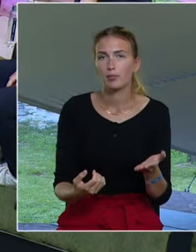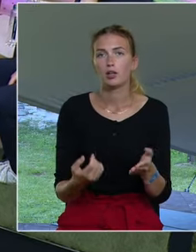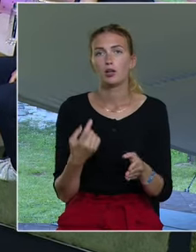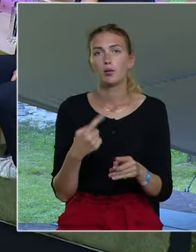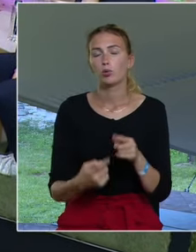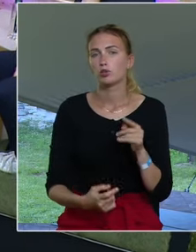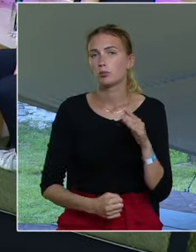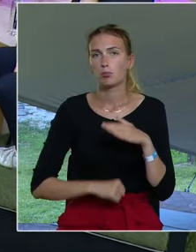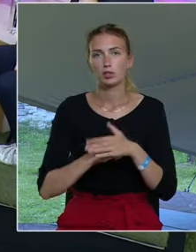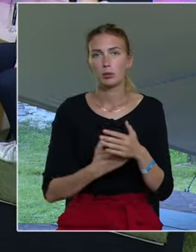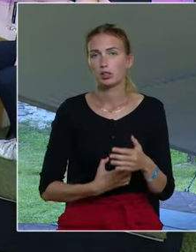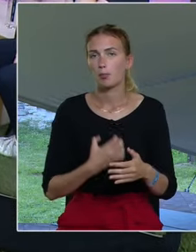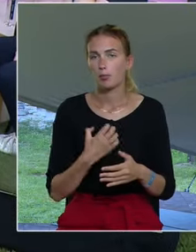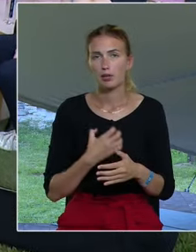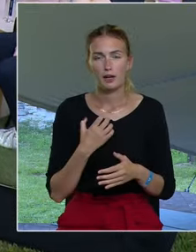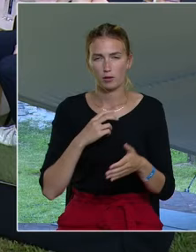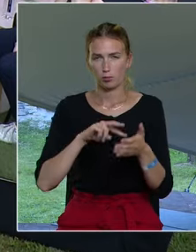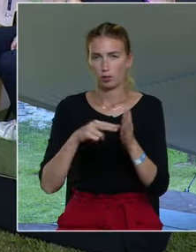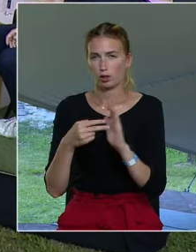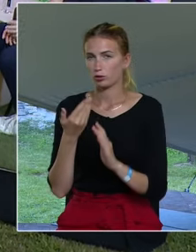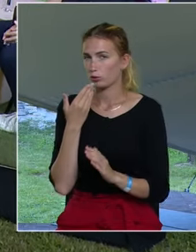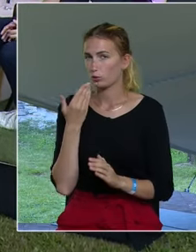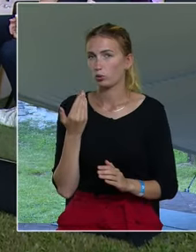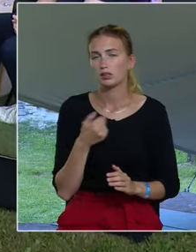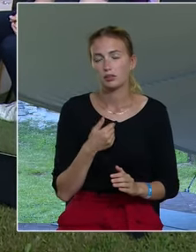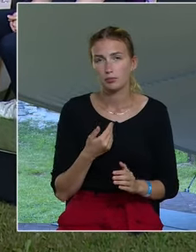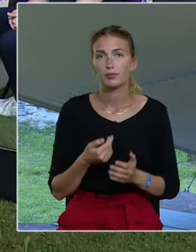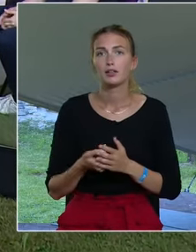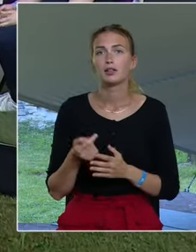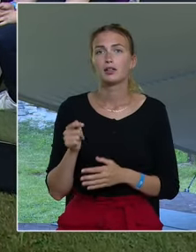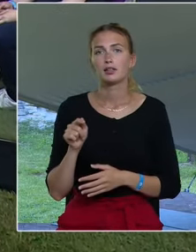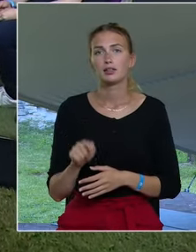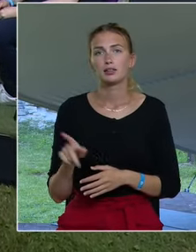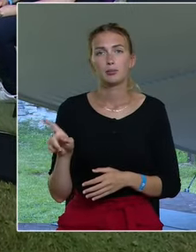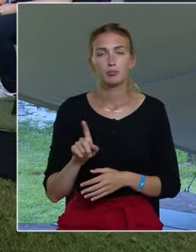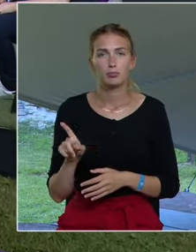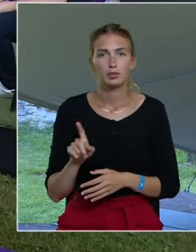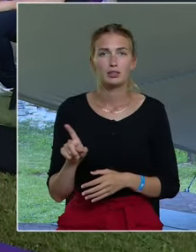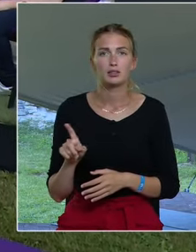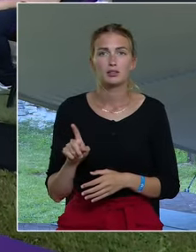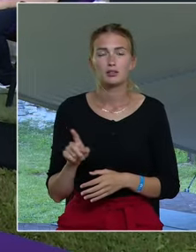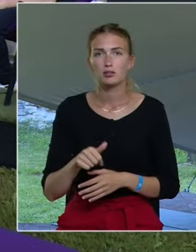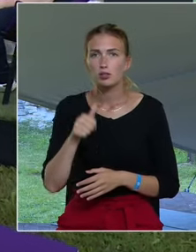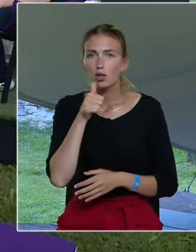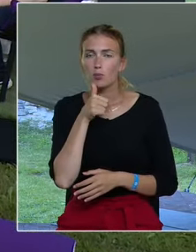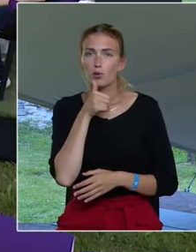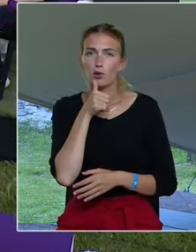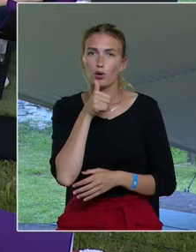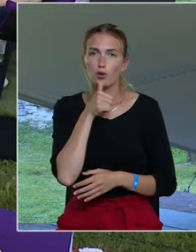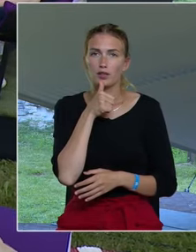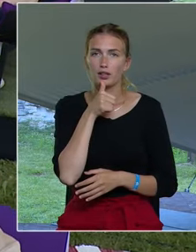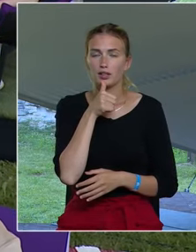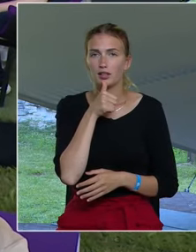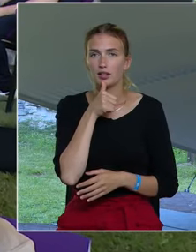fascinating projects that you asked is these really attempts of trying to create these